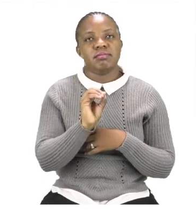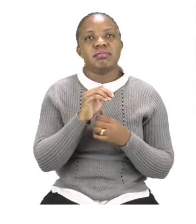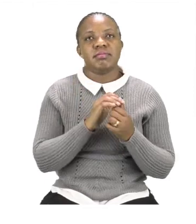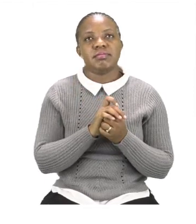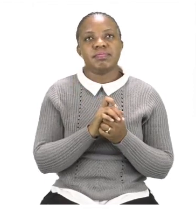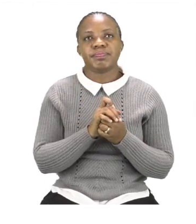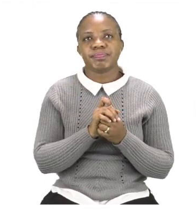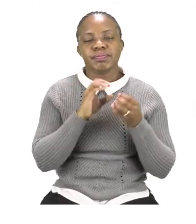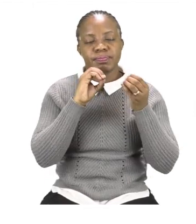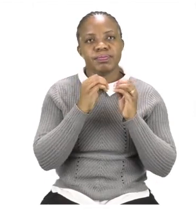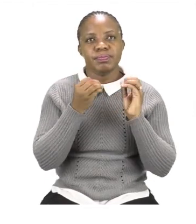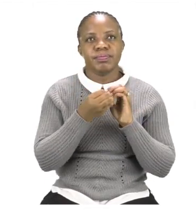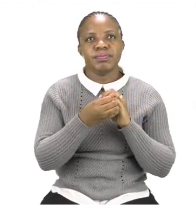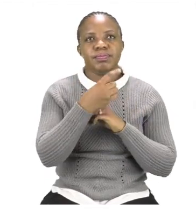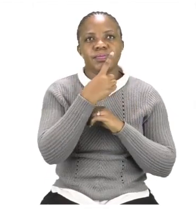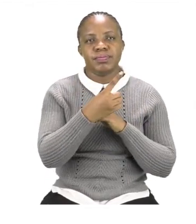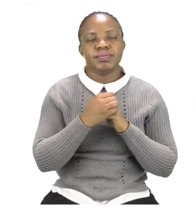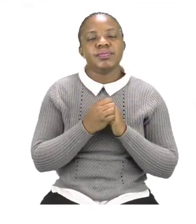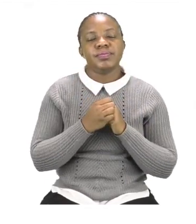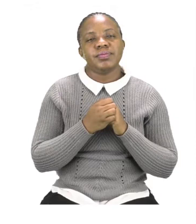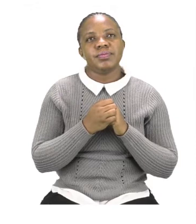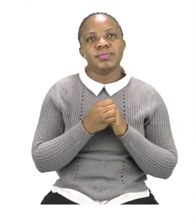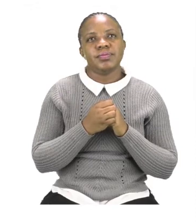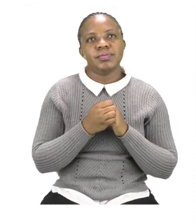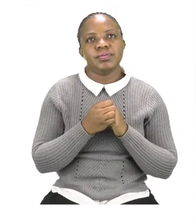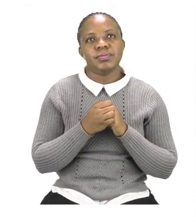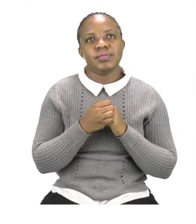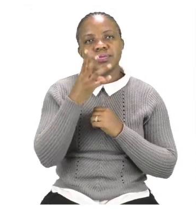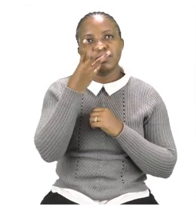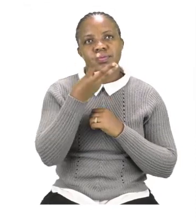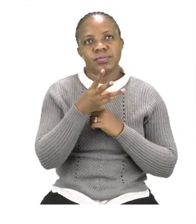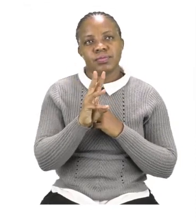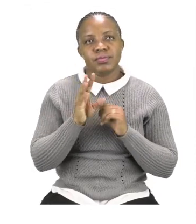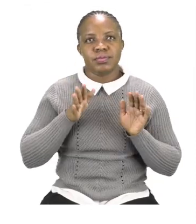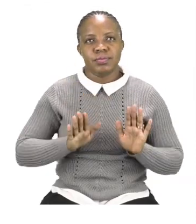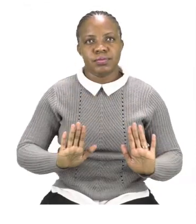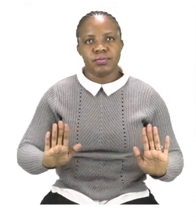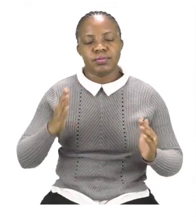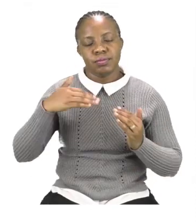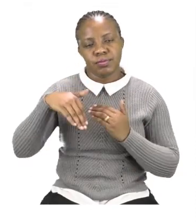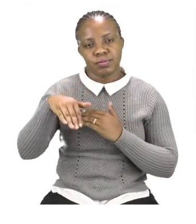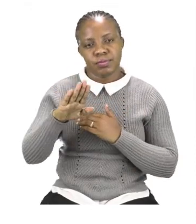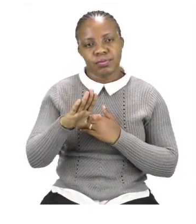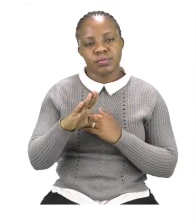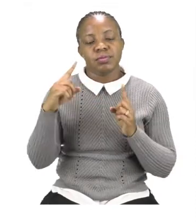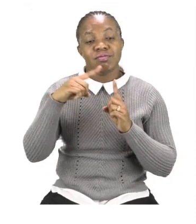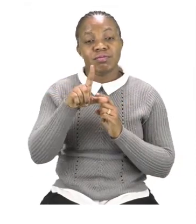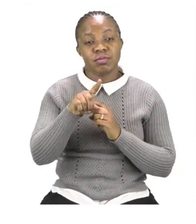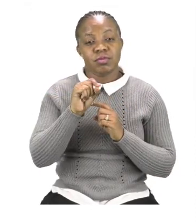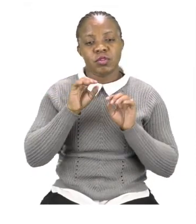1. Number 1 says, 6 girls went to the pool